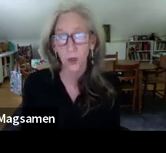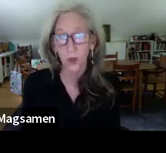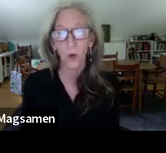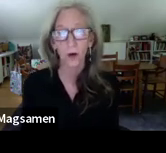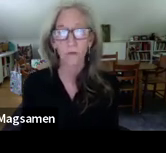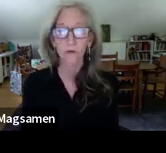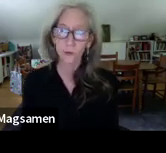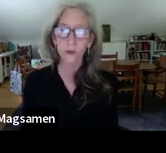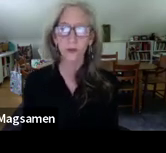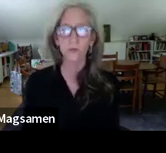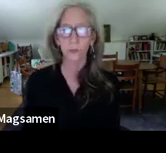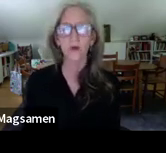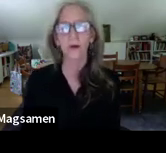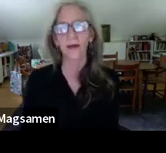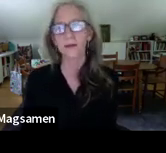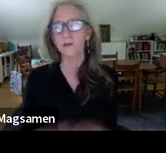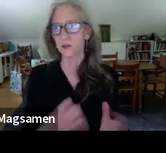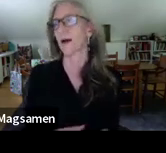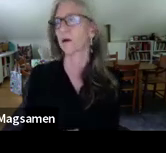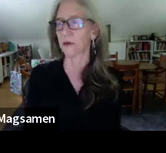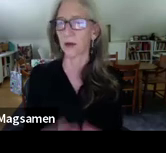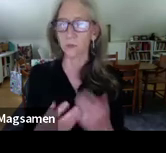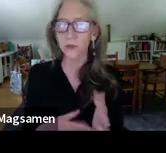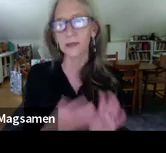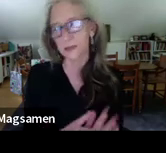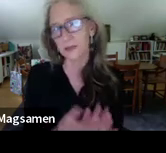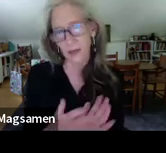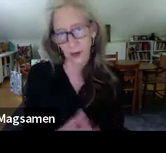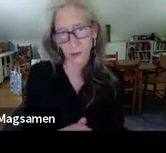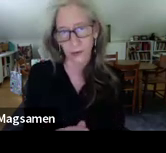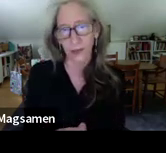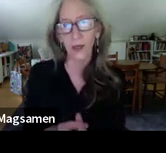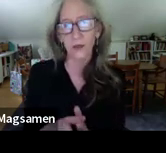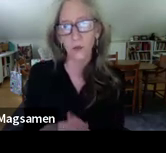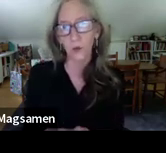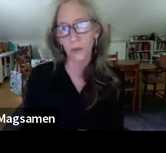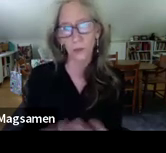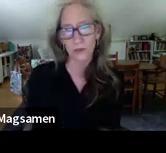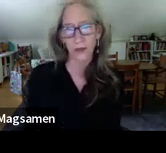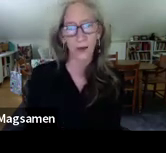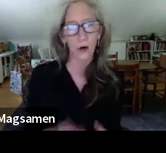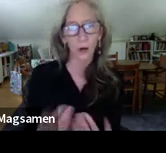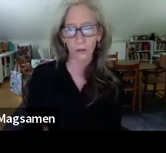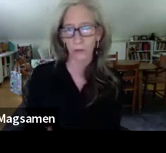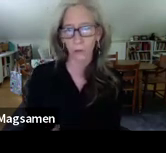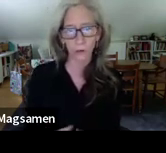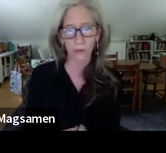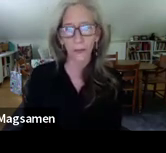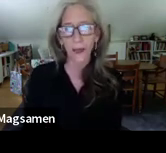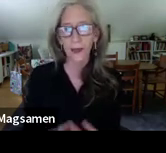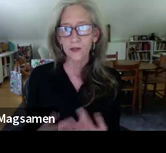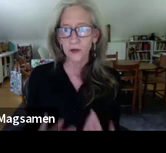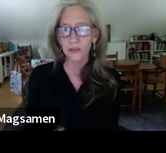Institute, where for 2 years, we put our heads to the ground and really listened carefully to what people were saying all over the